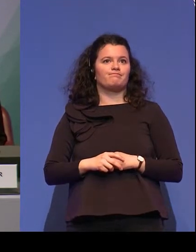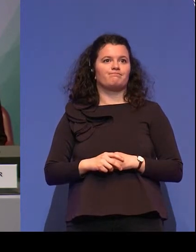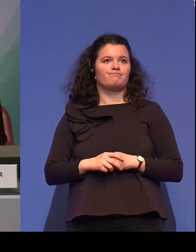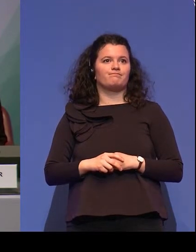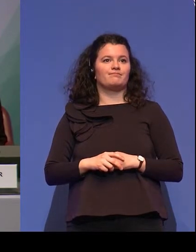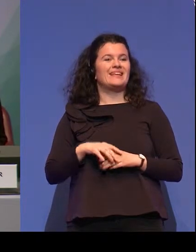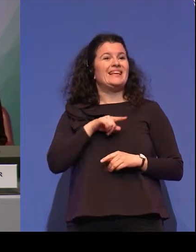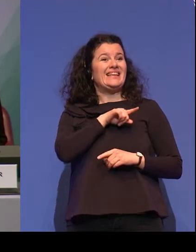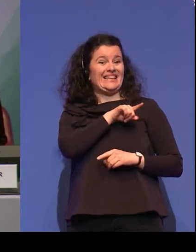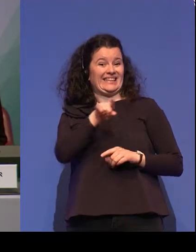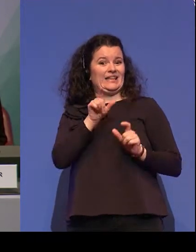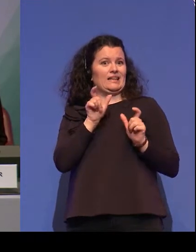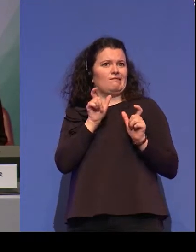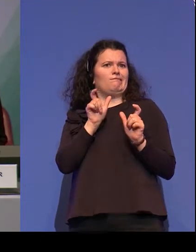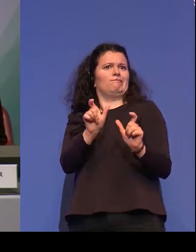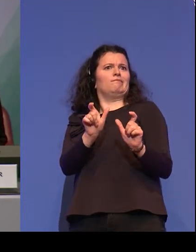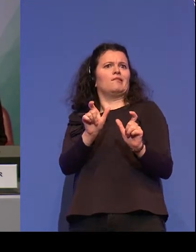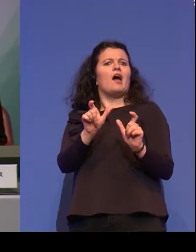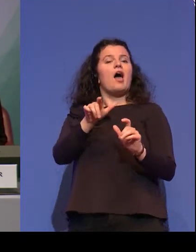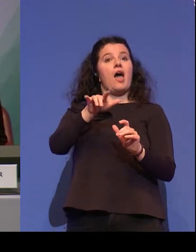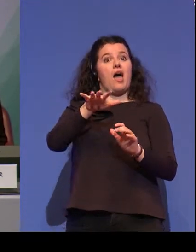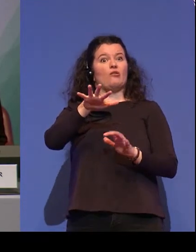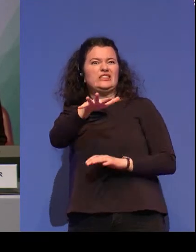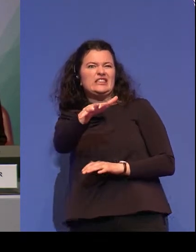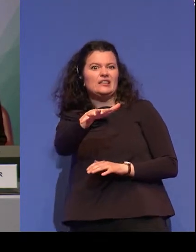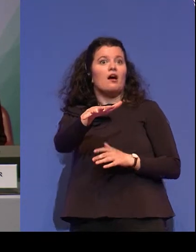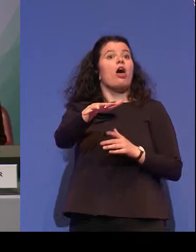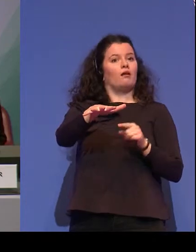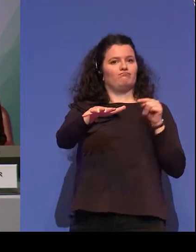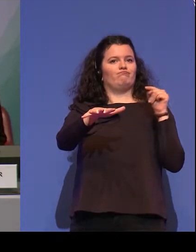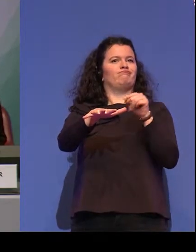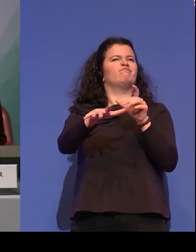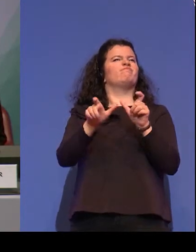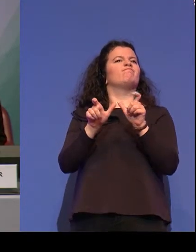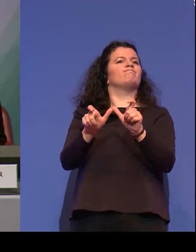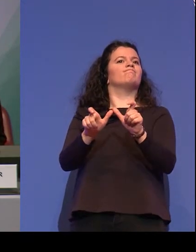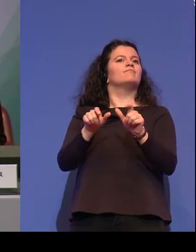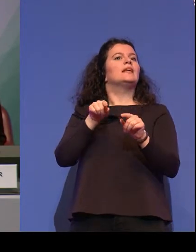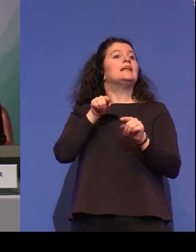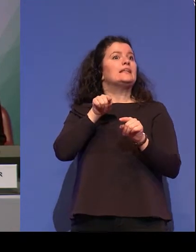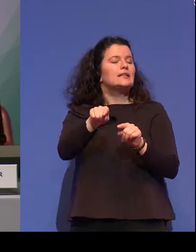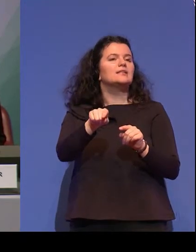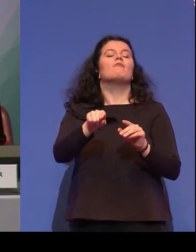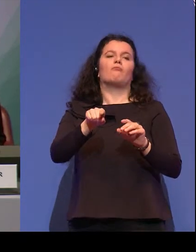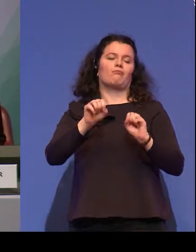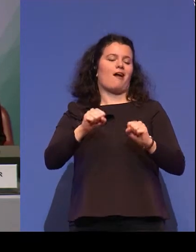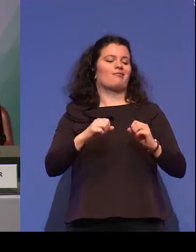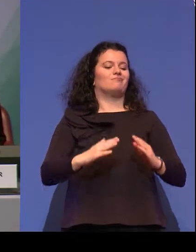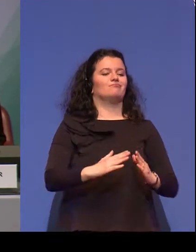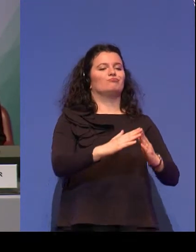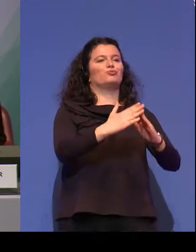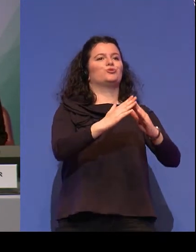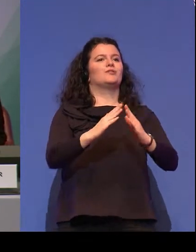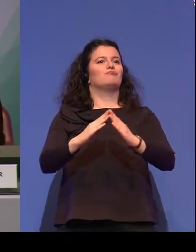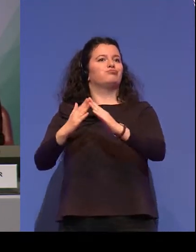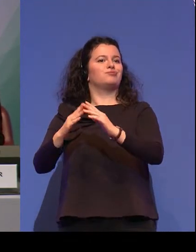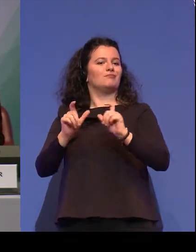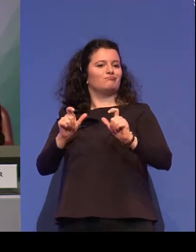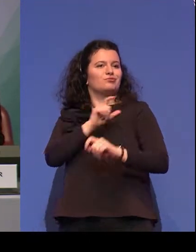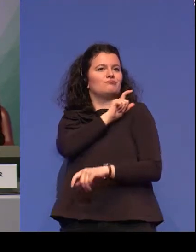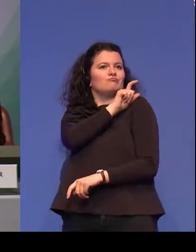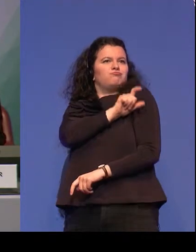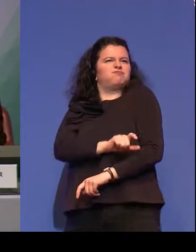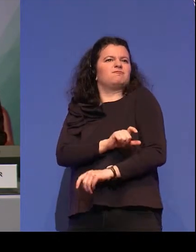are key to building resilient society. This should be common sense, actually, but unfortunately,